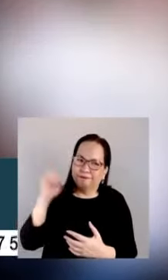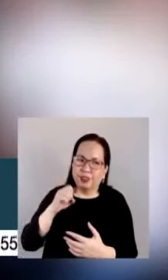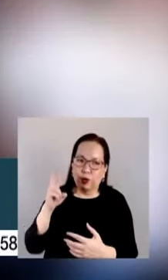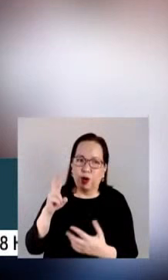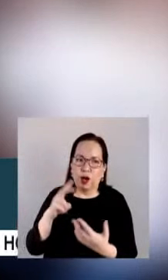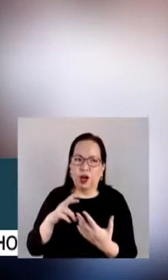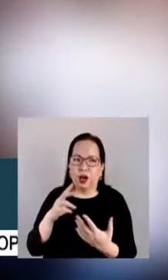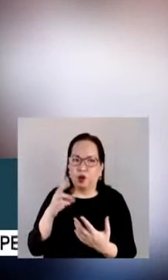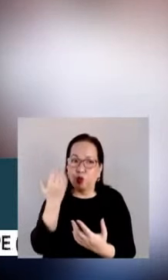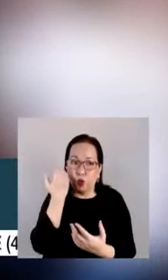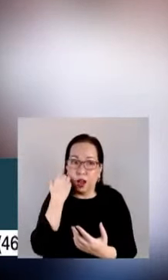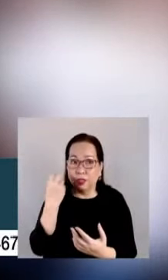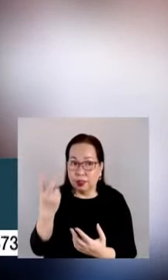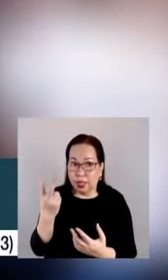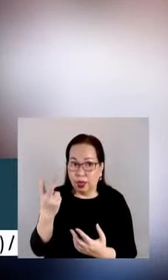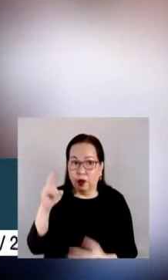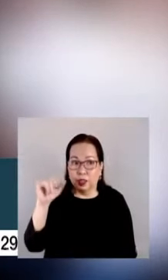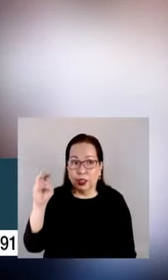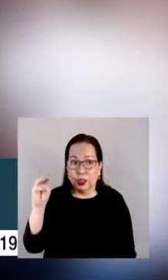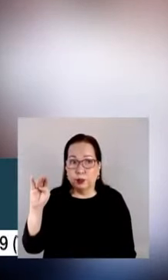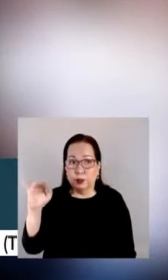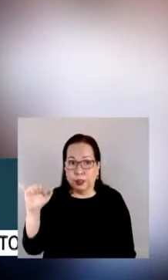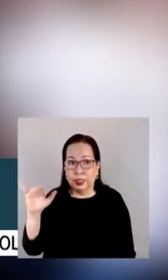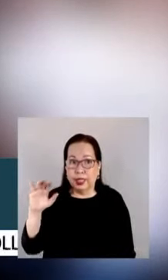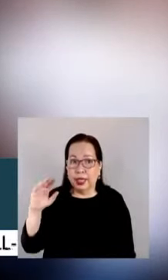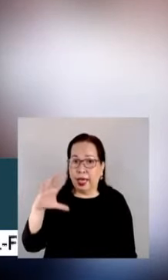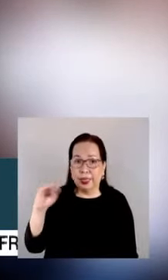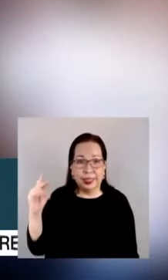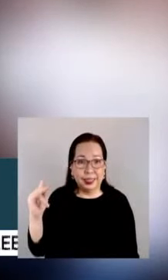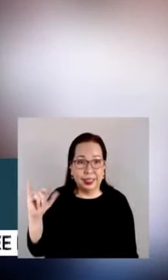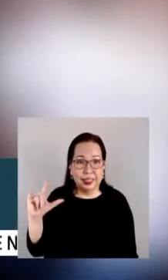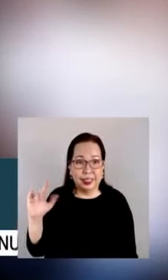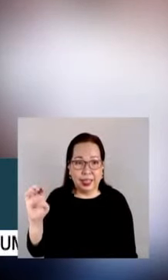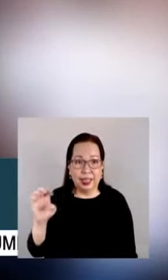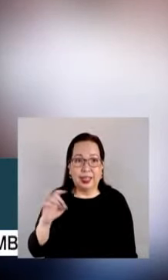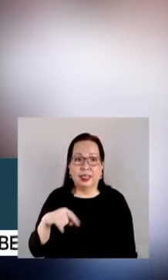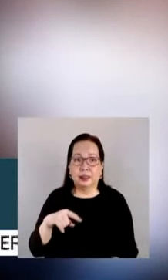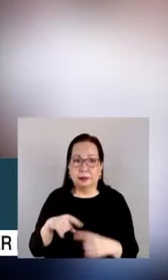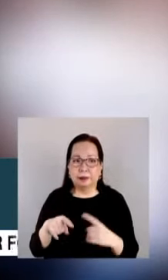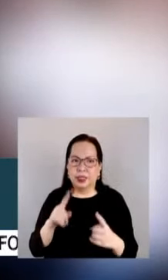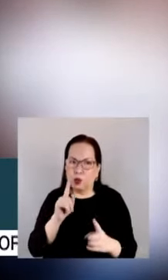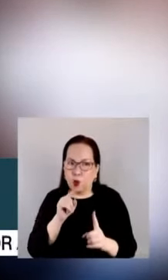point guard Kyle Lowry. Seldom used Victor Oladipo,